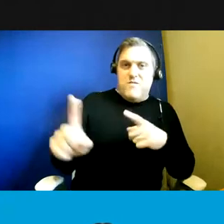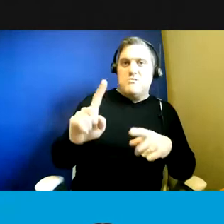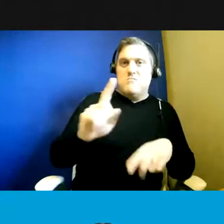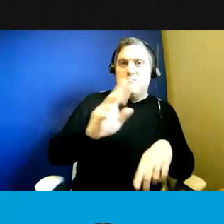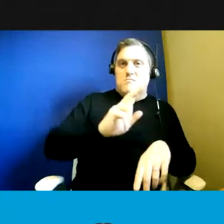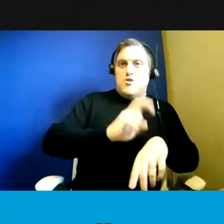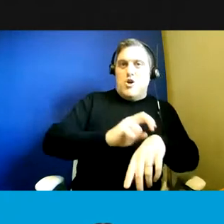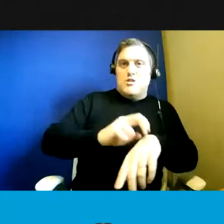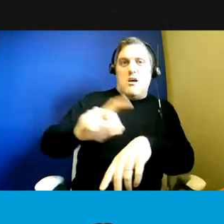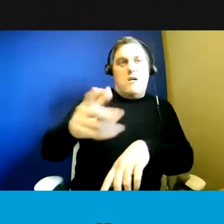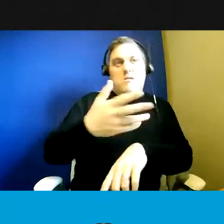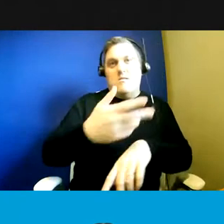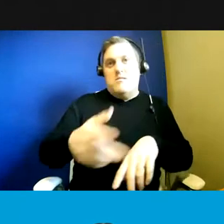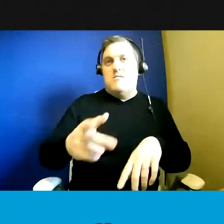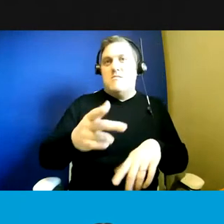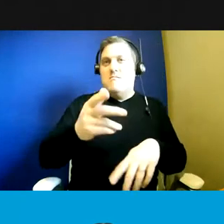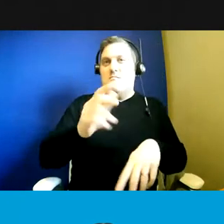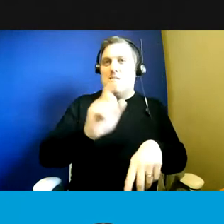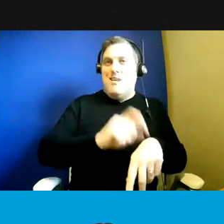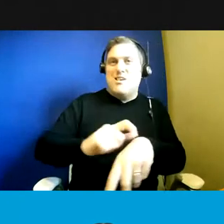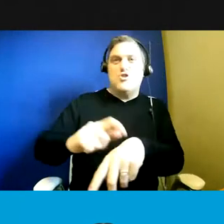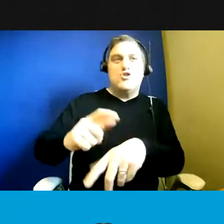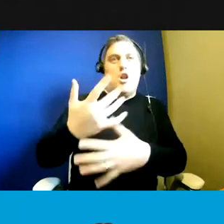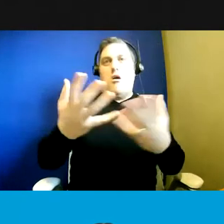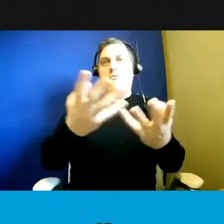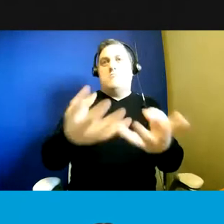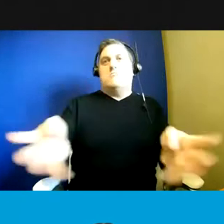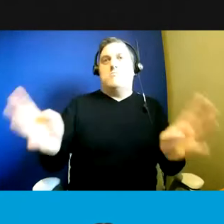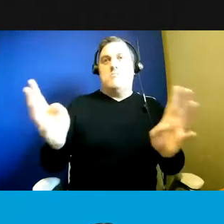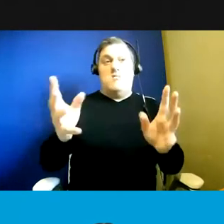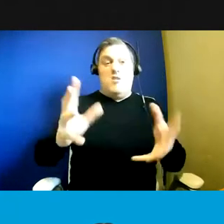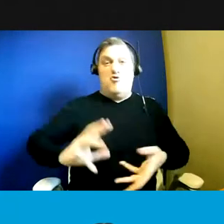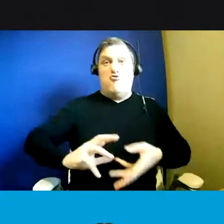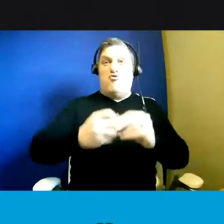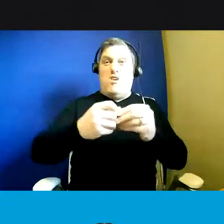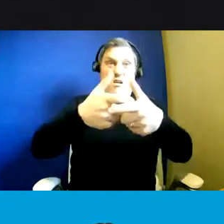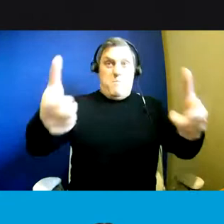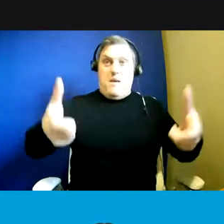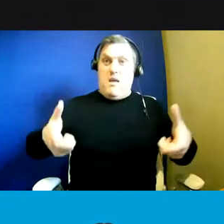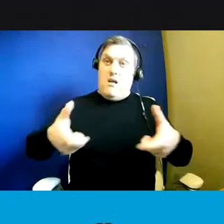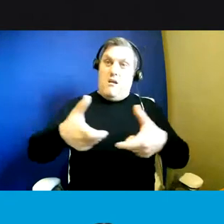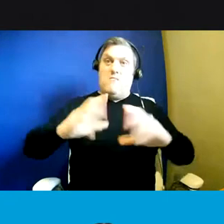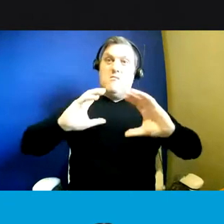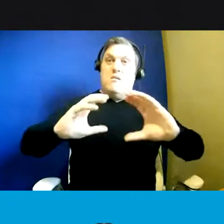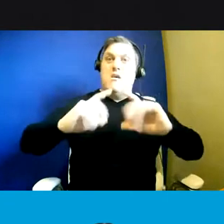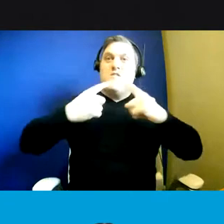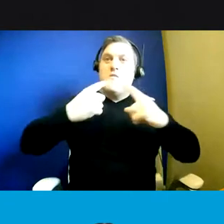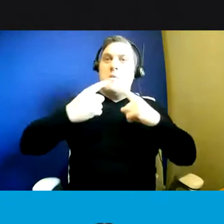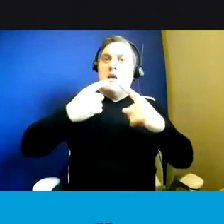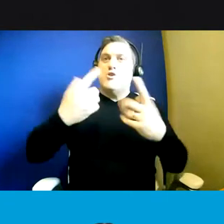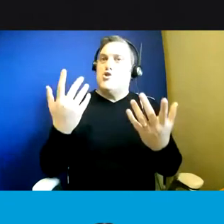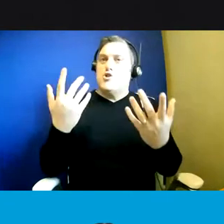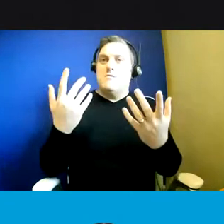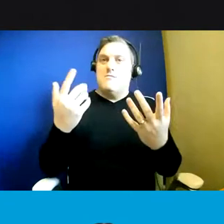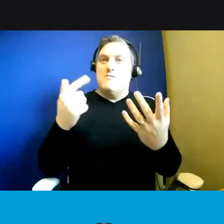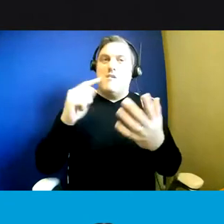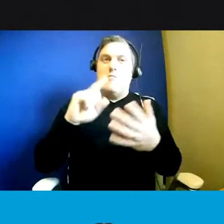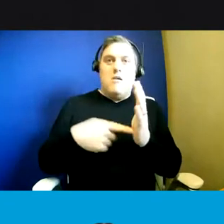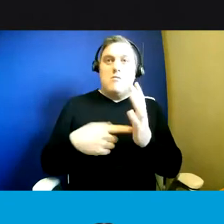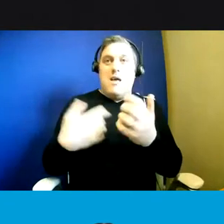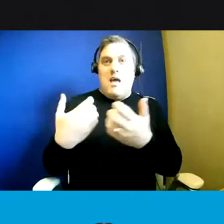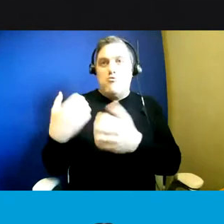together a whole package of information to support GPs in that difficult sort of diagnosis